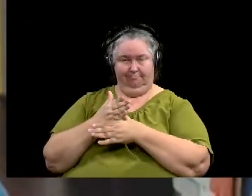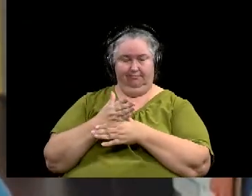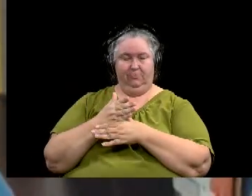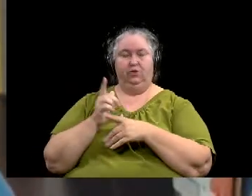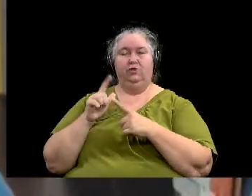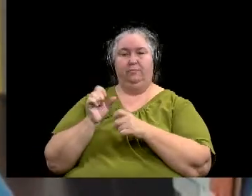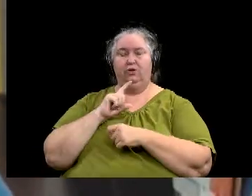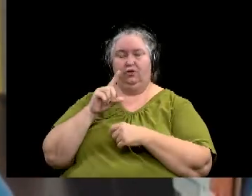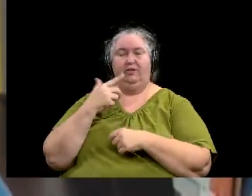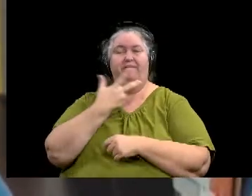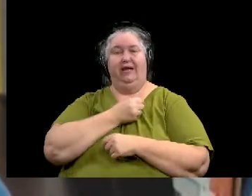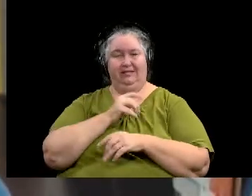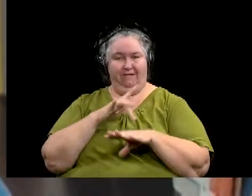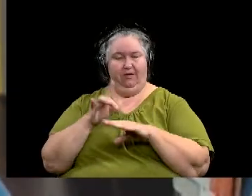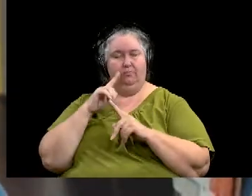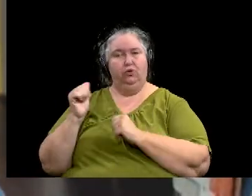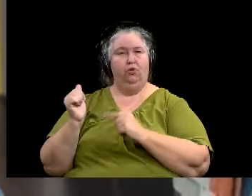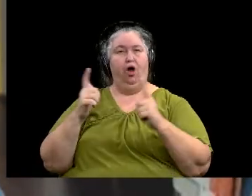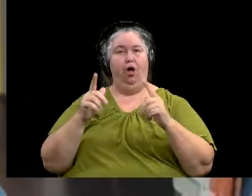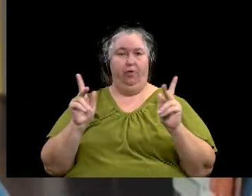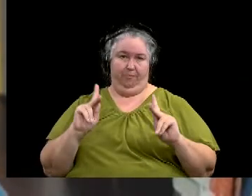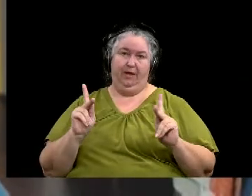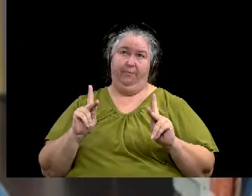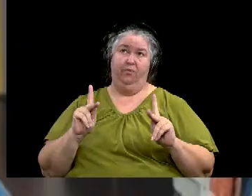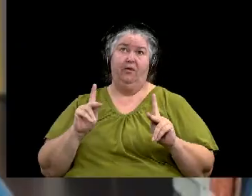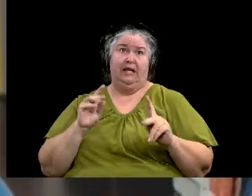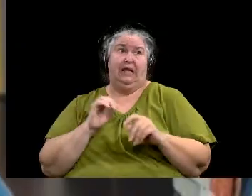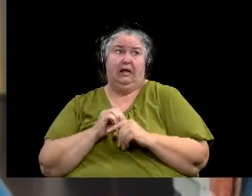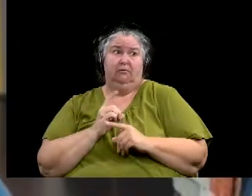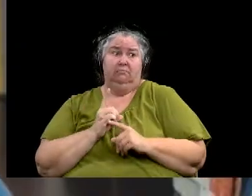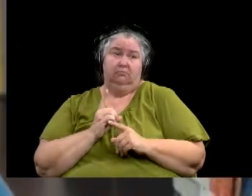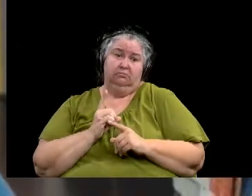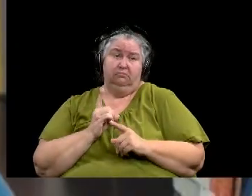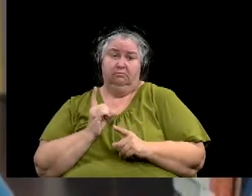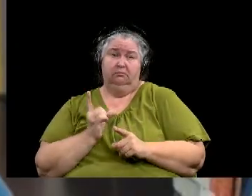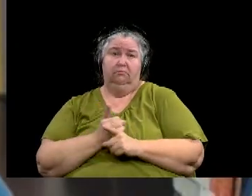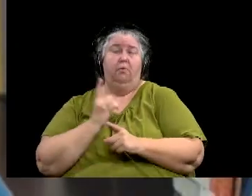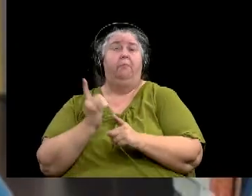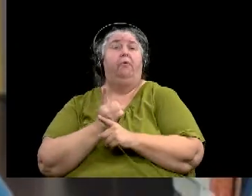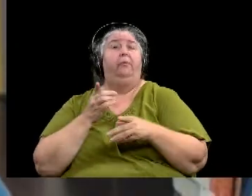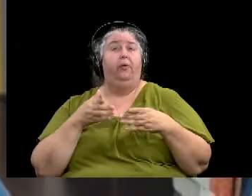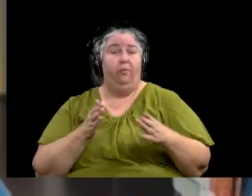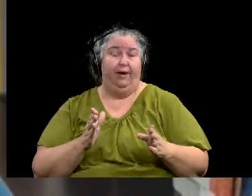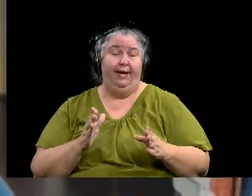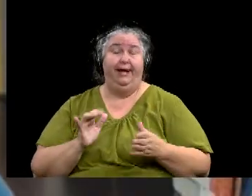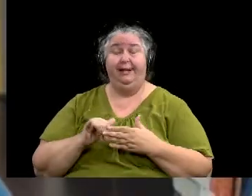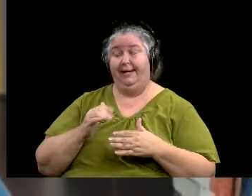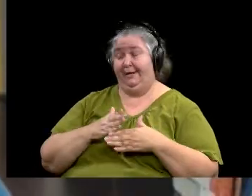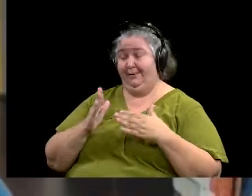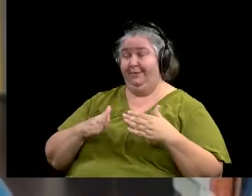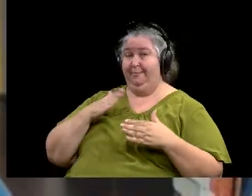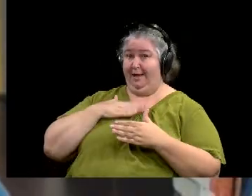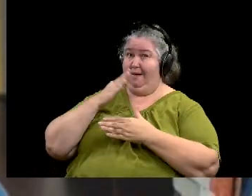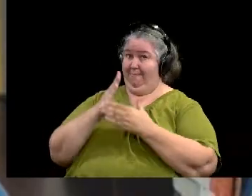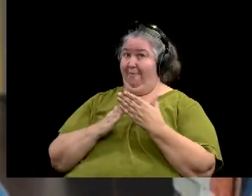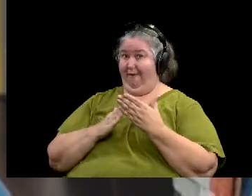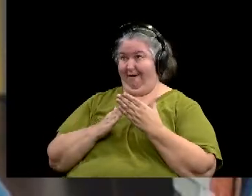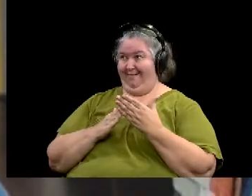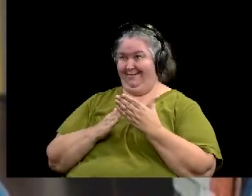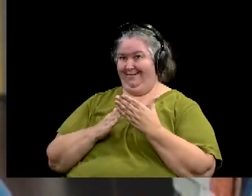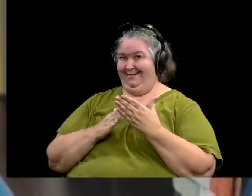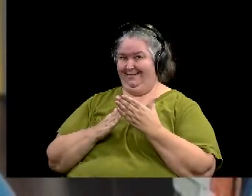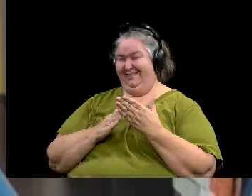manner. And that really concludes my part of the presentation today. I hope it provided some clear and helpful information on